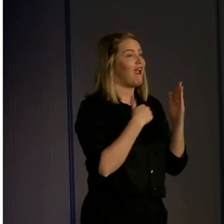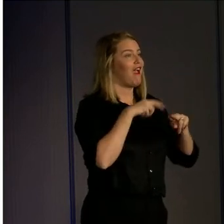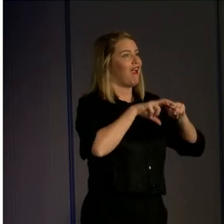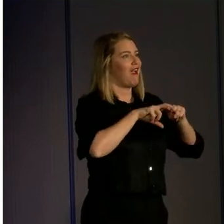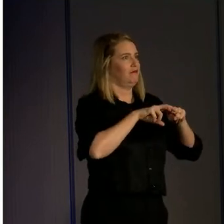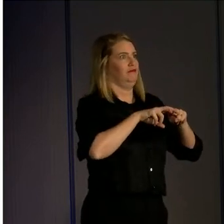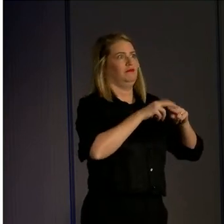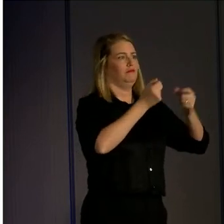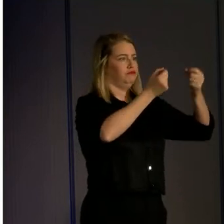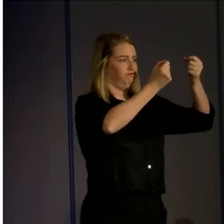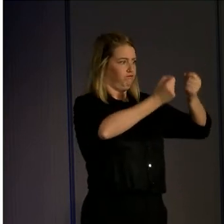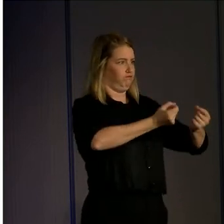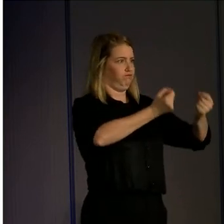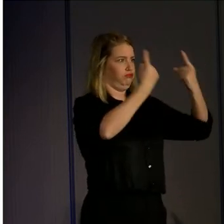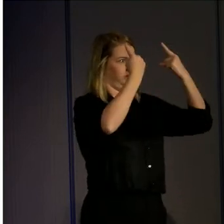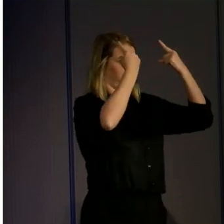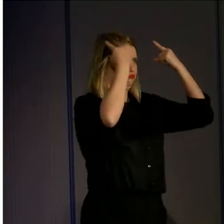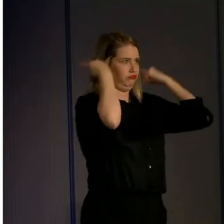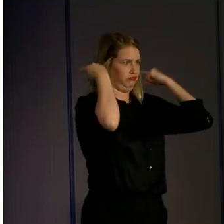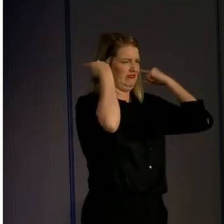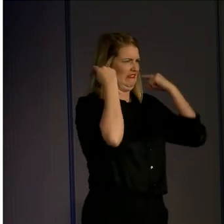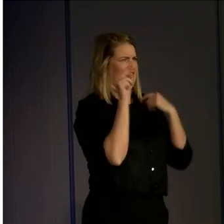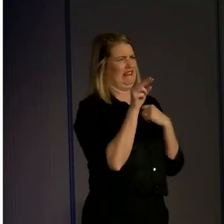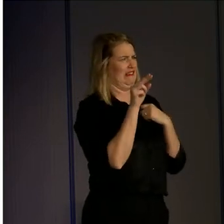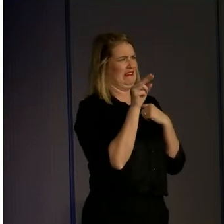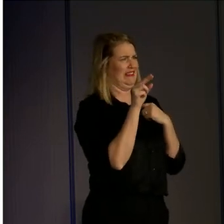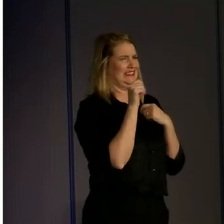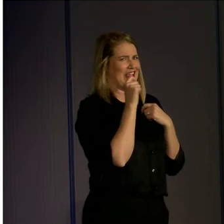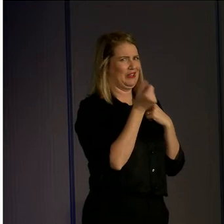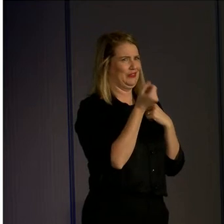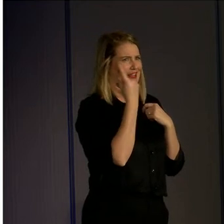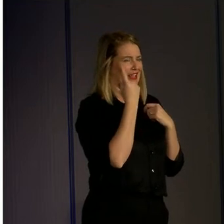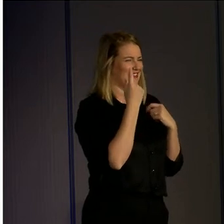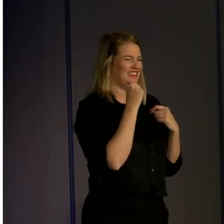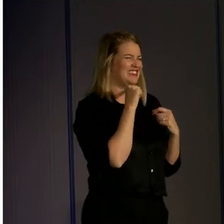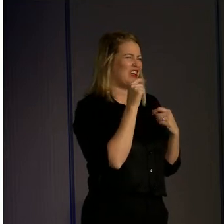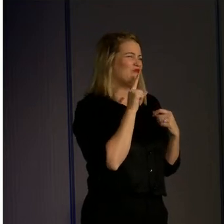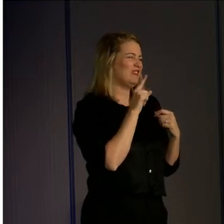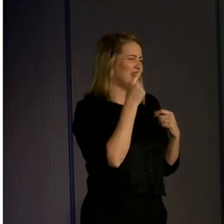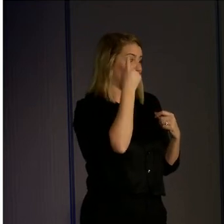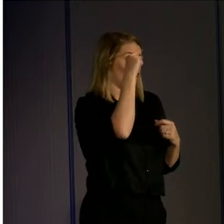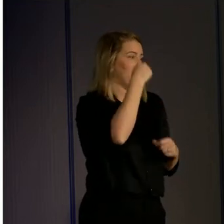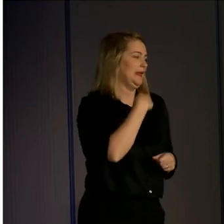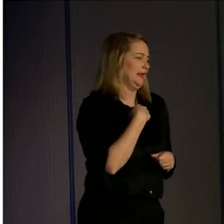head. And I was like, this is not for me.